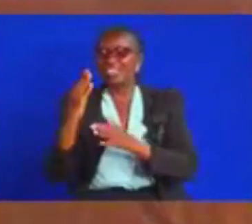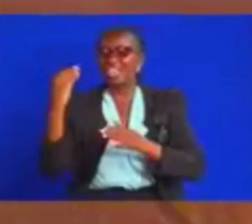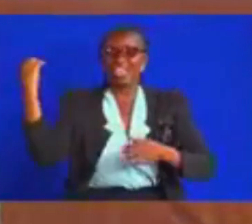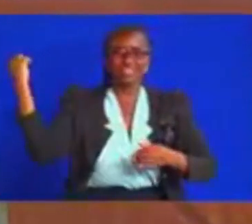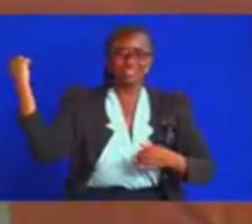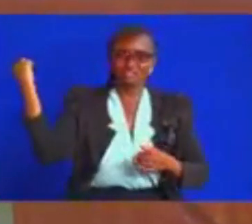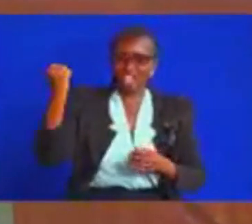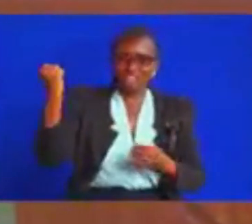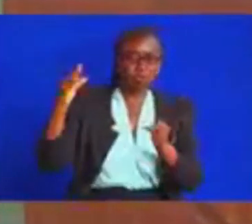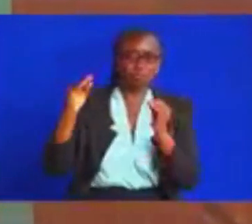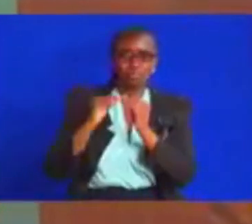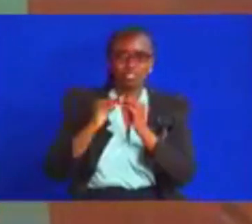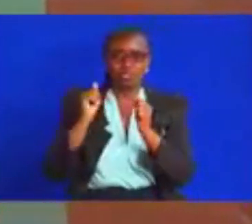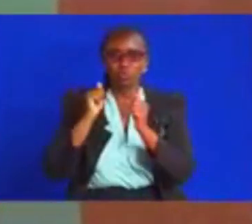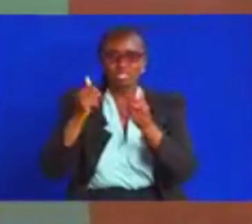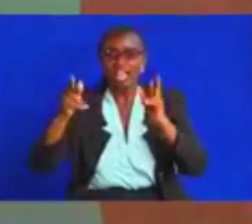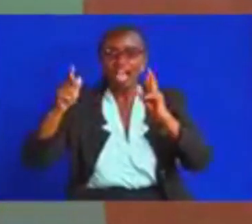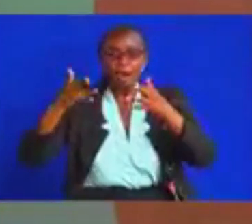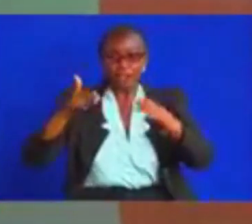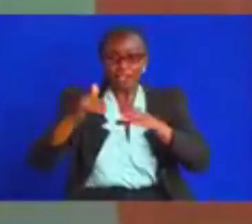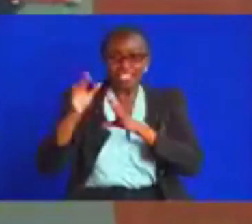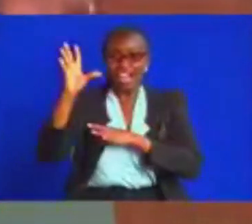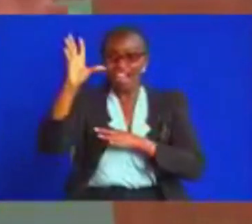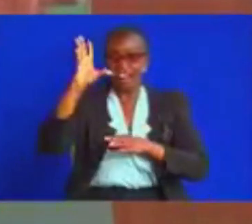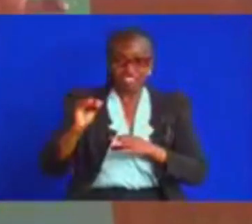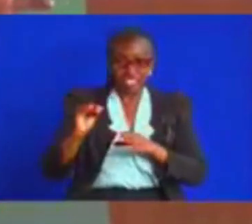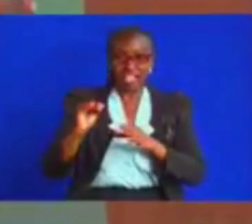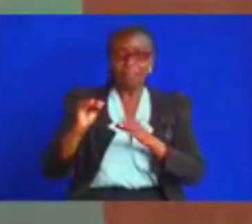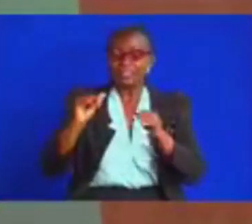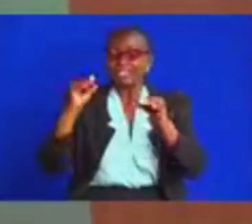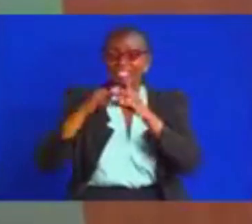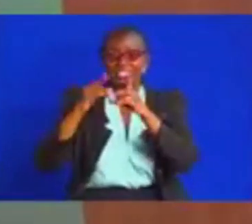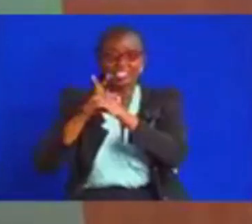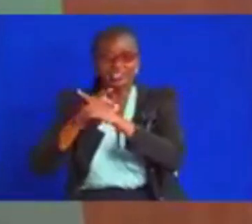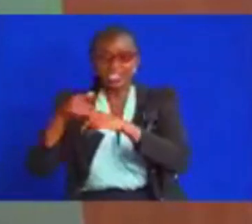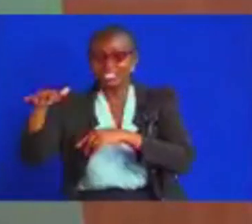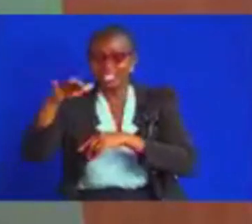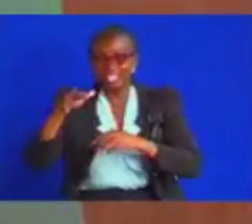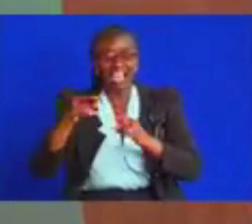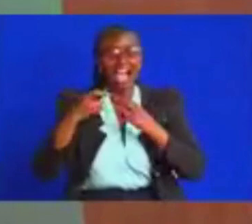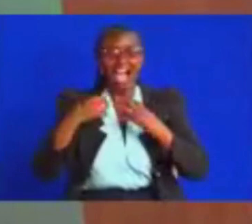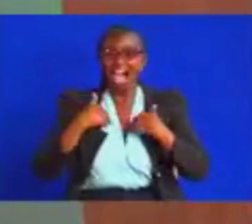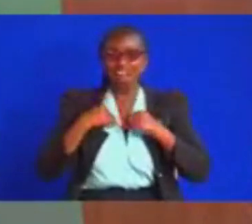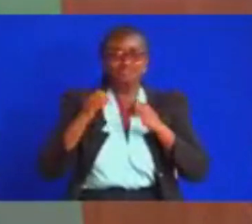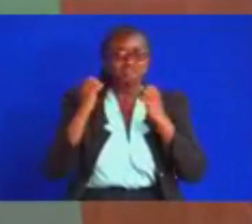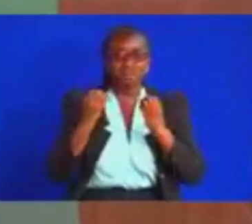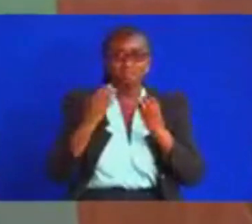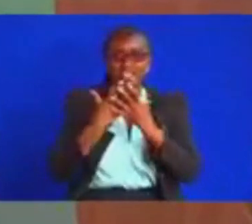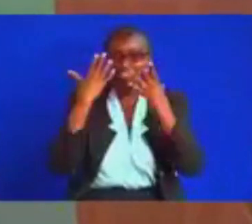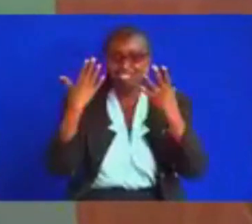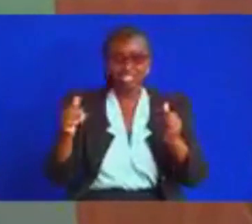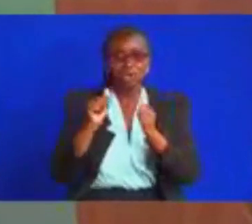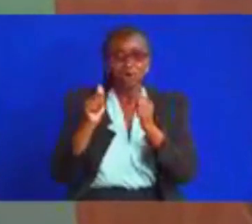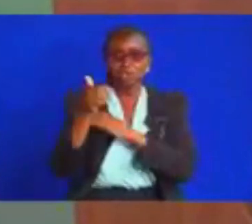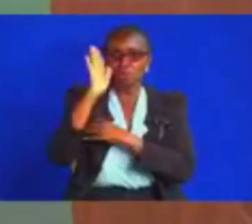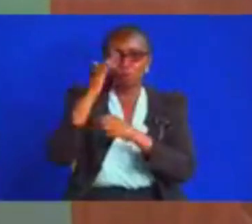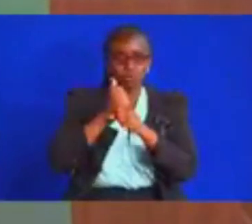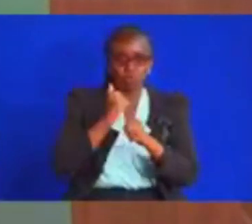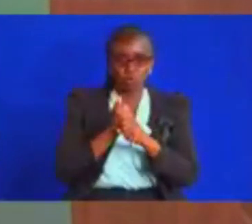is spearheading right now by grace across the territories, there are many great things that God is doing in and